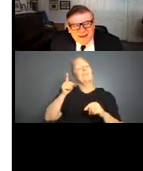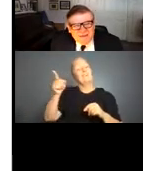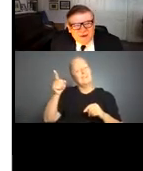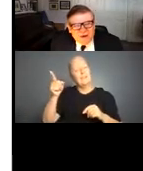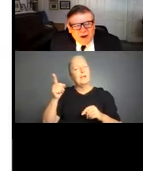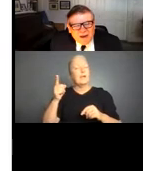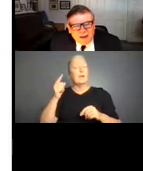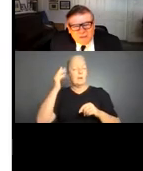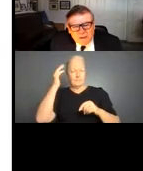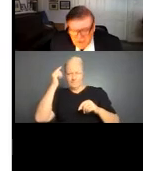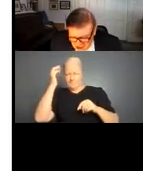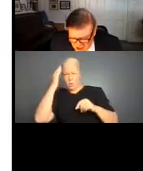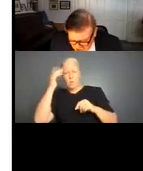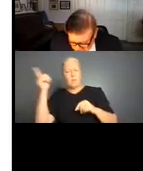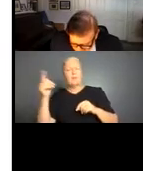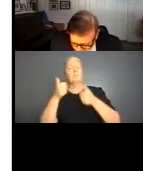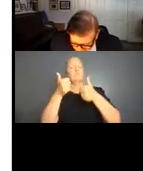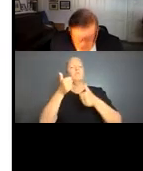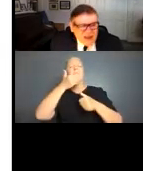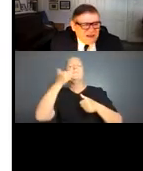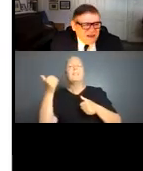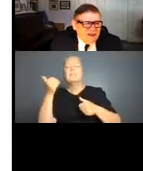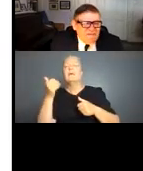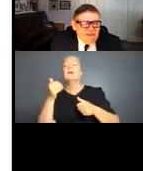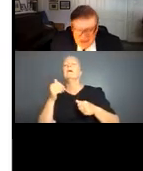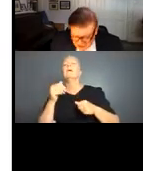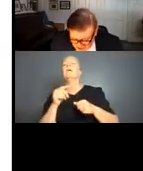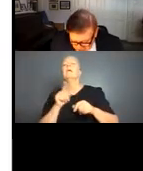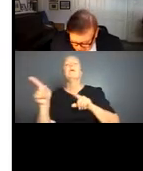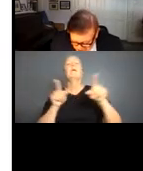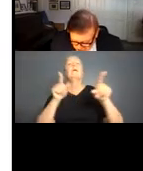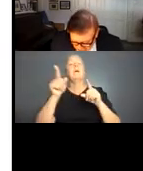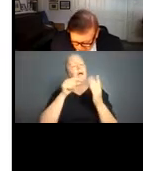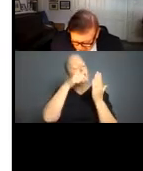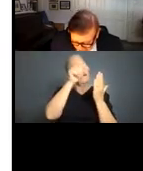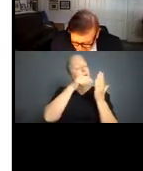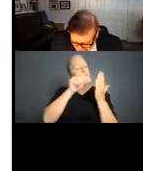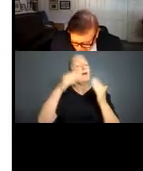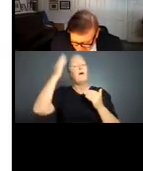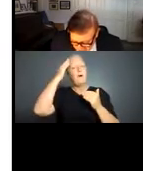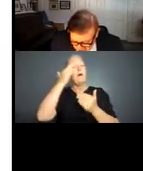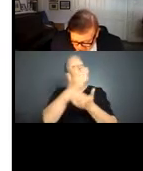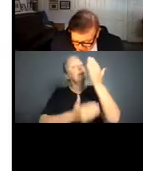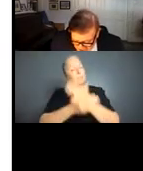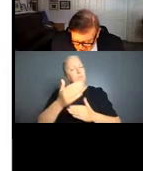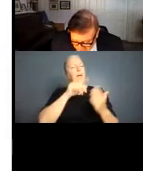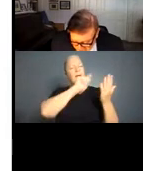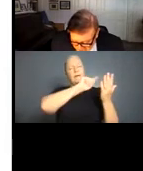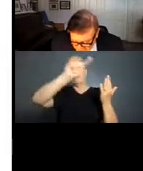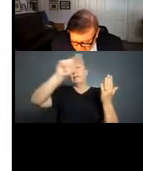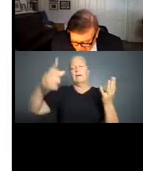is disabled people, because they ask the question in the census, and so they can extrapolate from that.